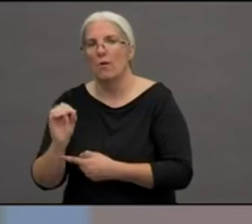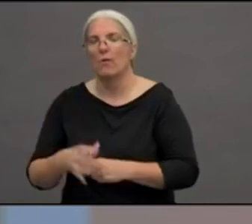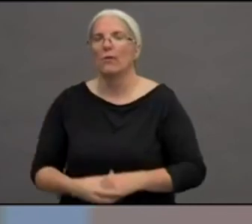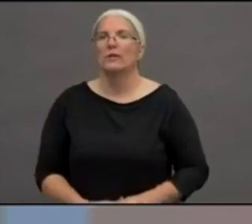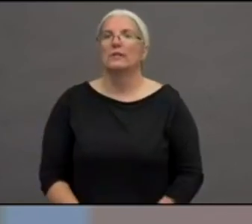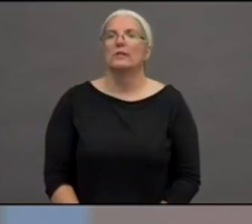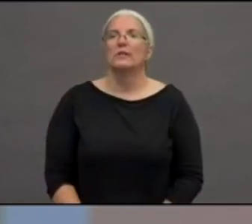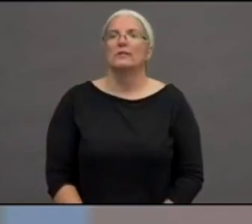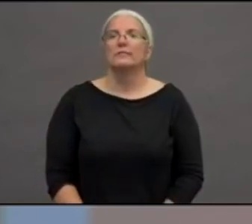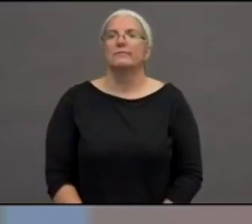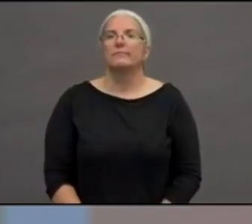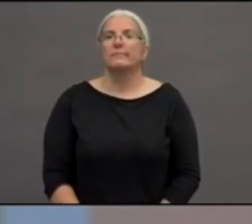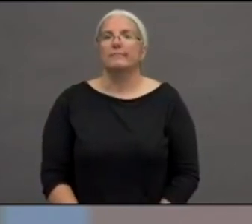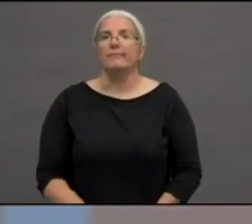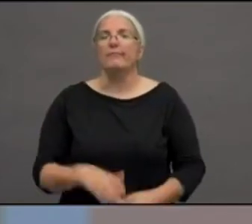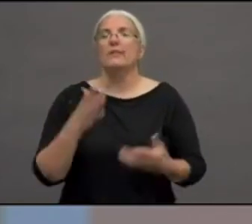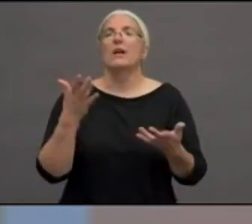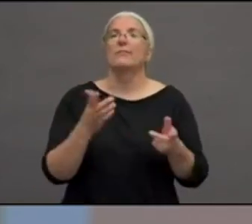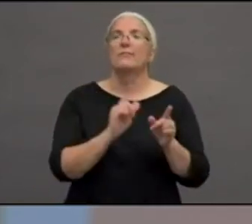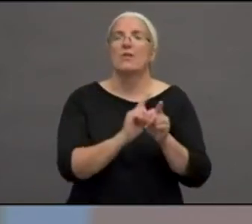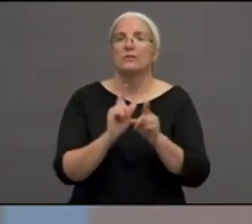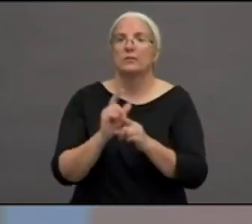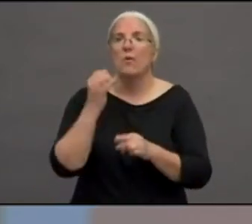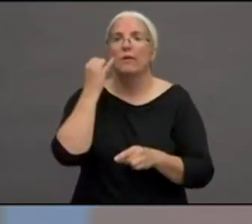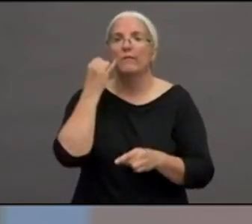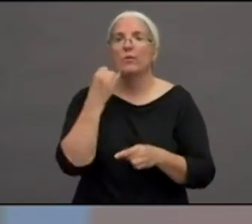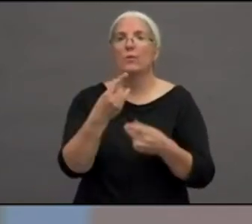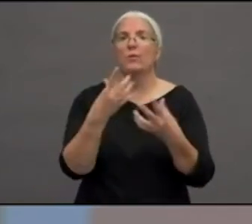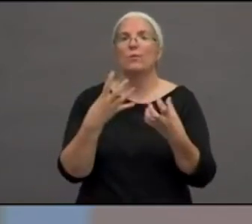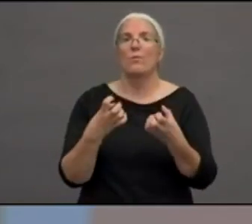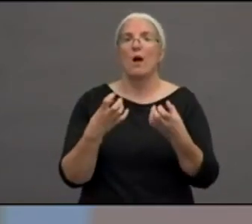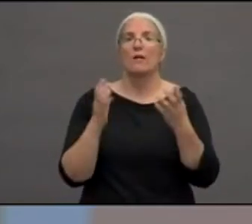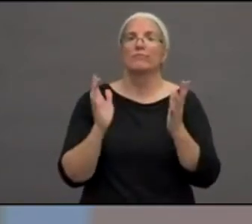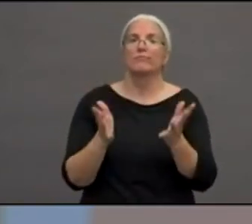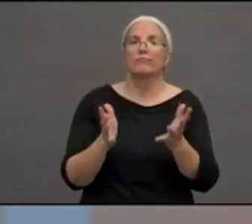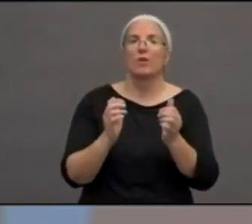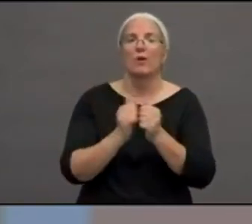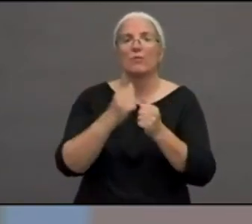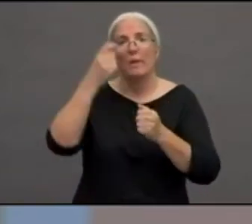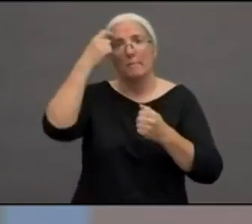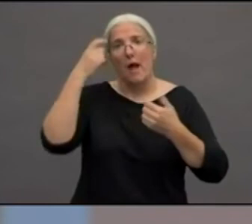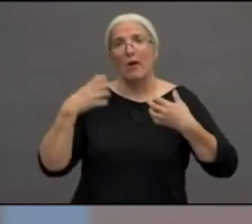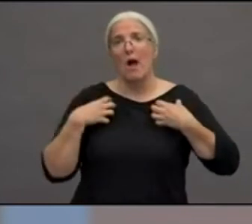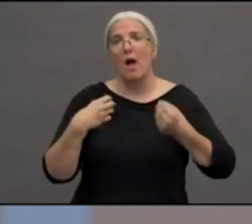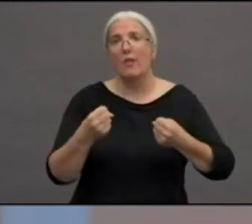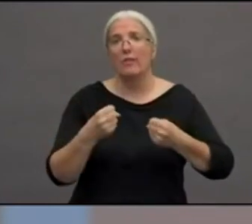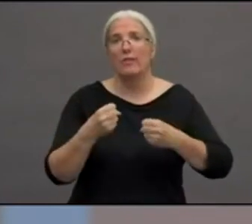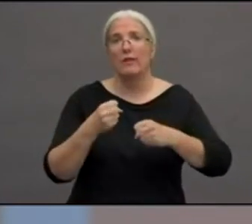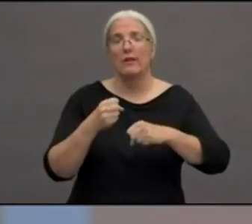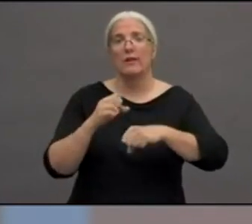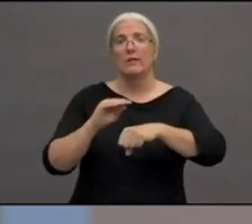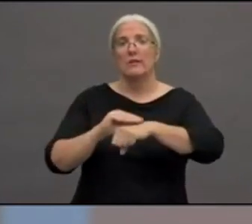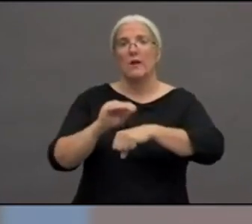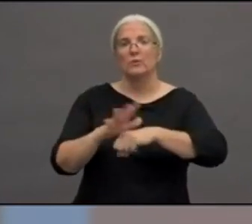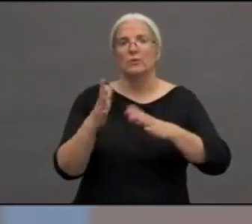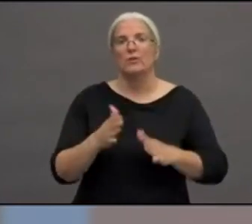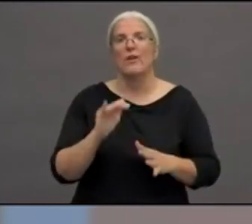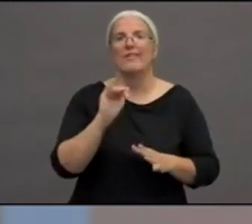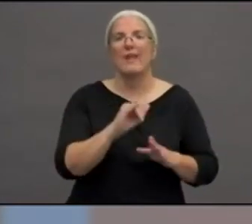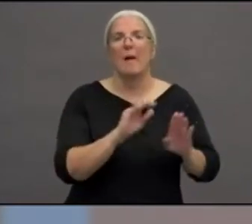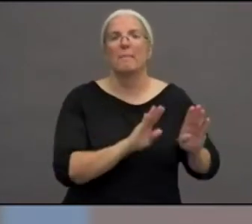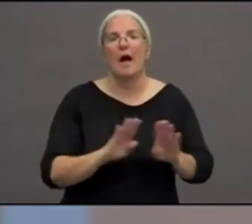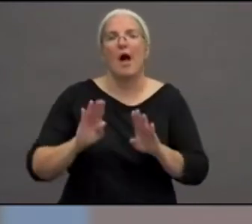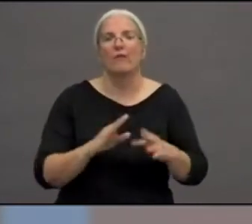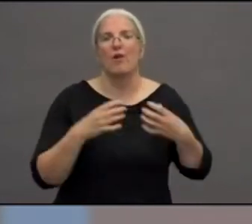741-741. If you'd like to speak with a mental health counselor, you can contact our behavioral health call center to be